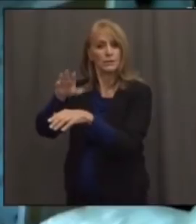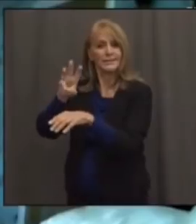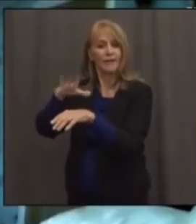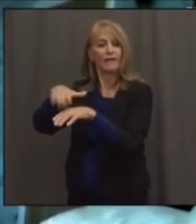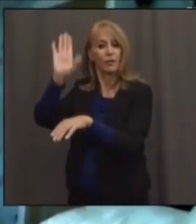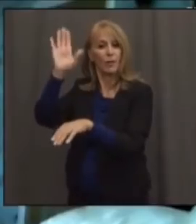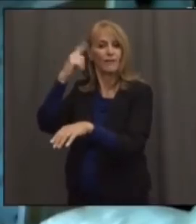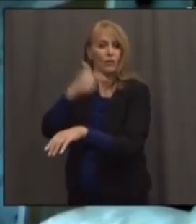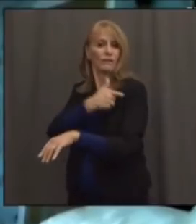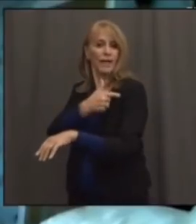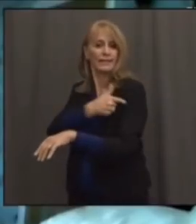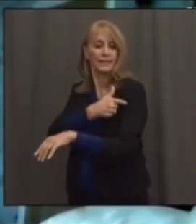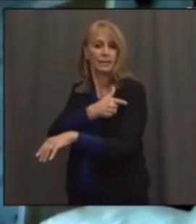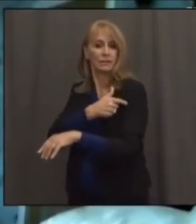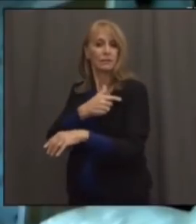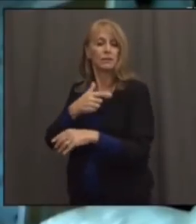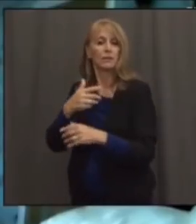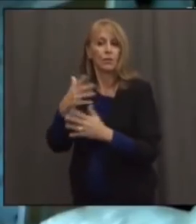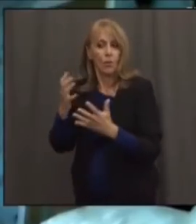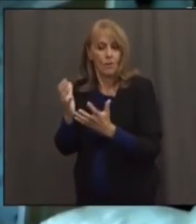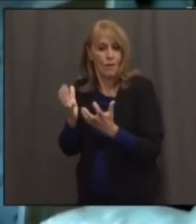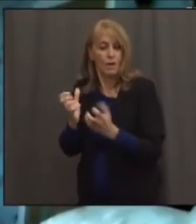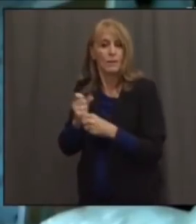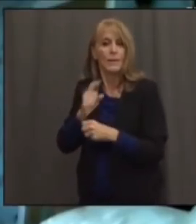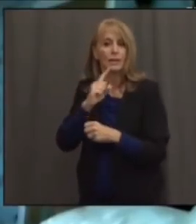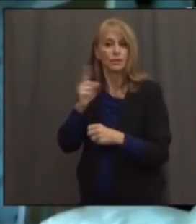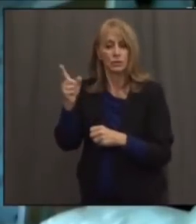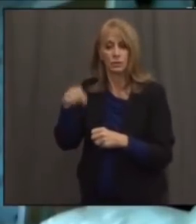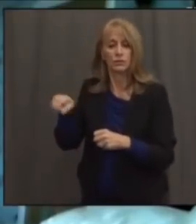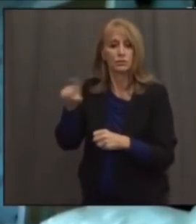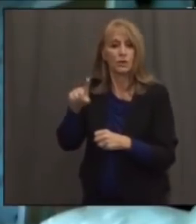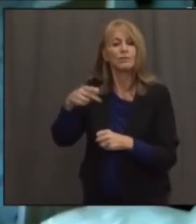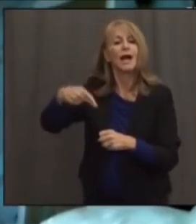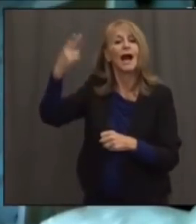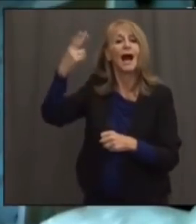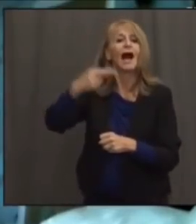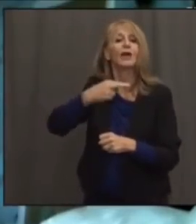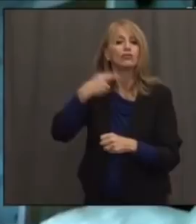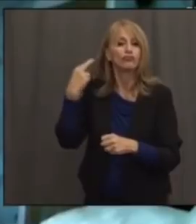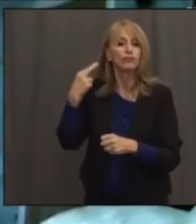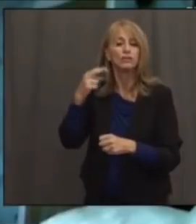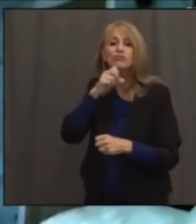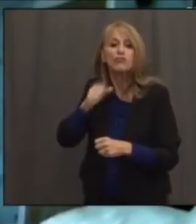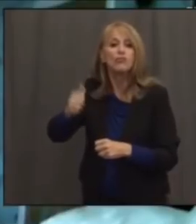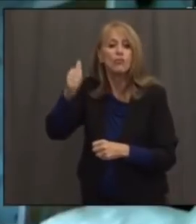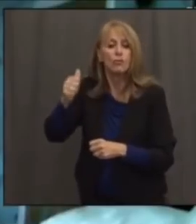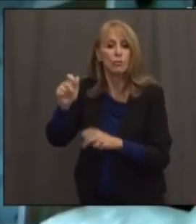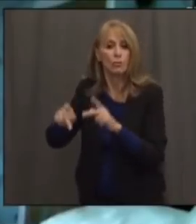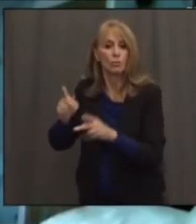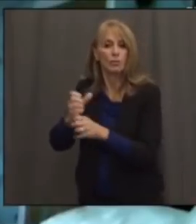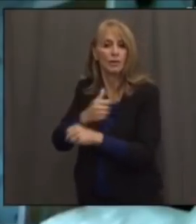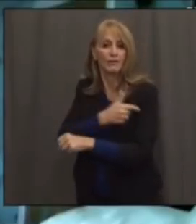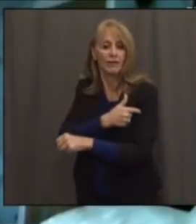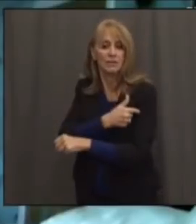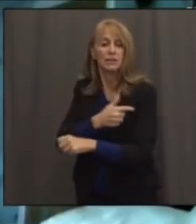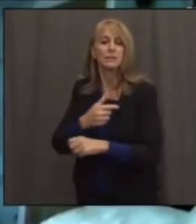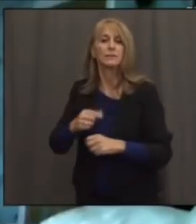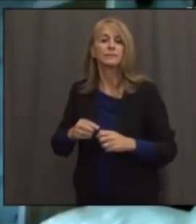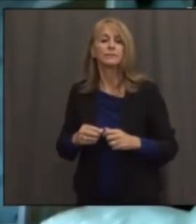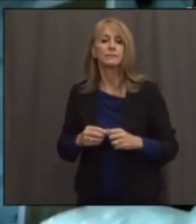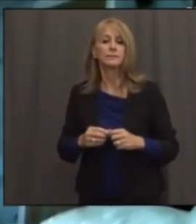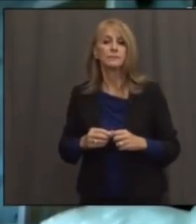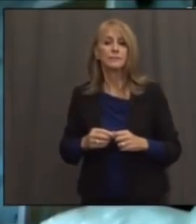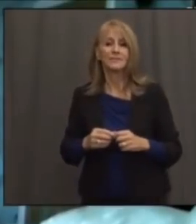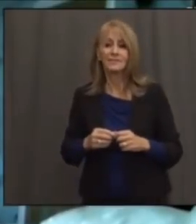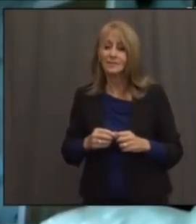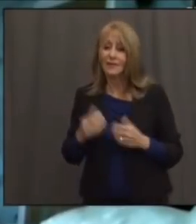prioritization of vaccination, to get those to those the high-risk age groups. And really, as the governor said,